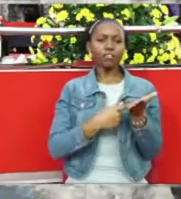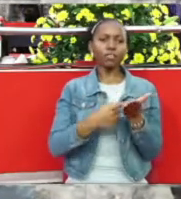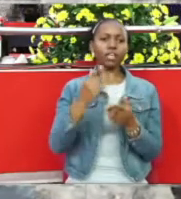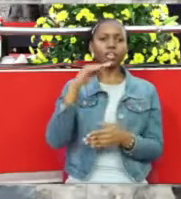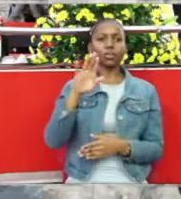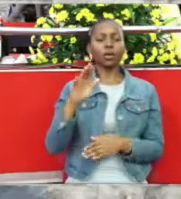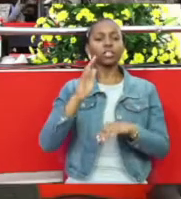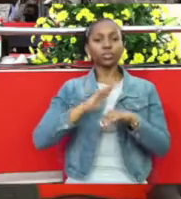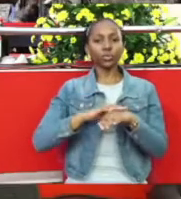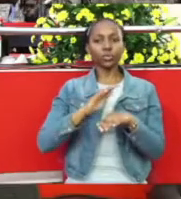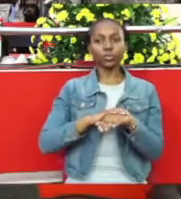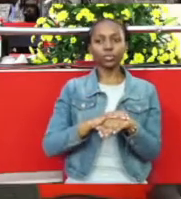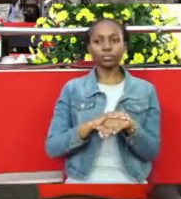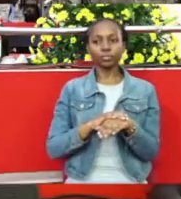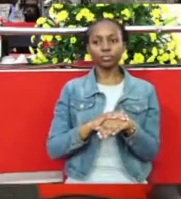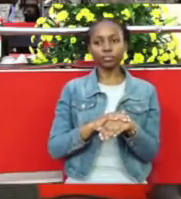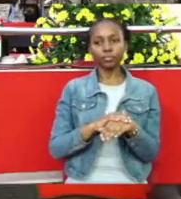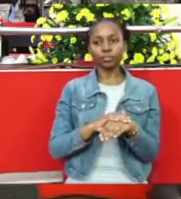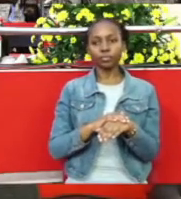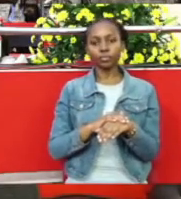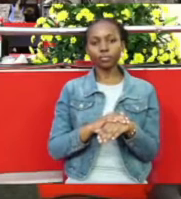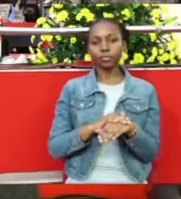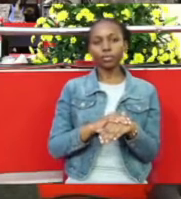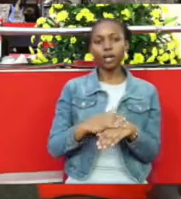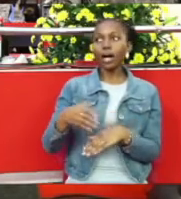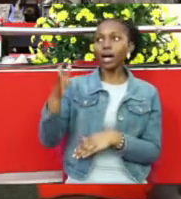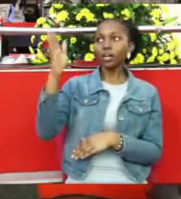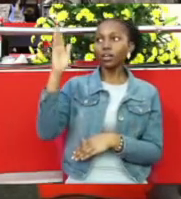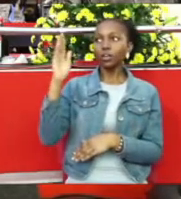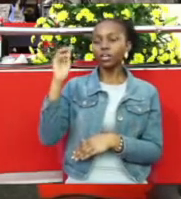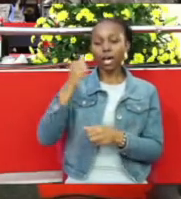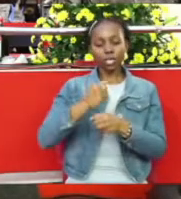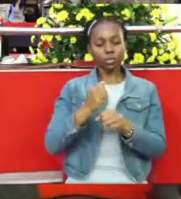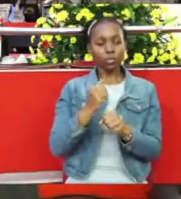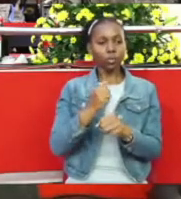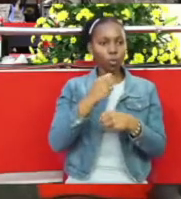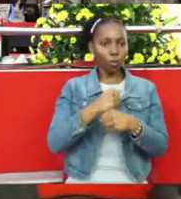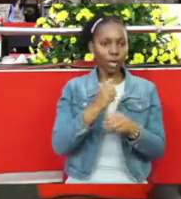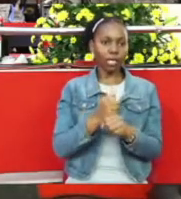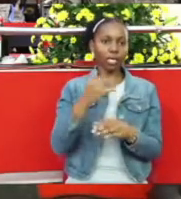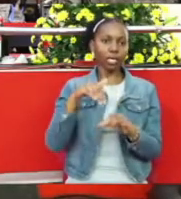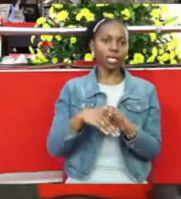awesome and that God has been at work in your lives. Amen.